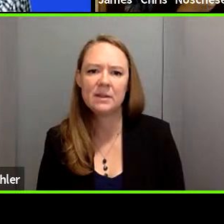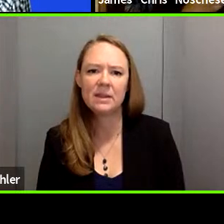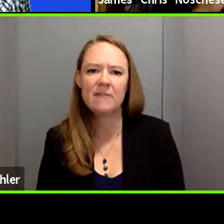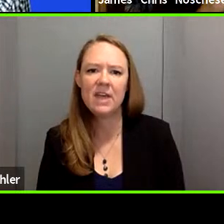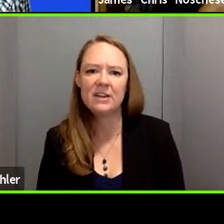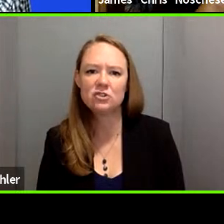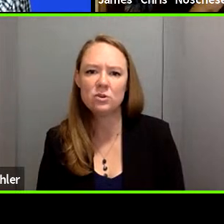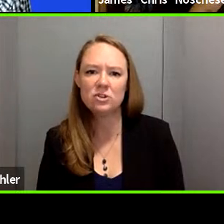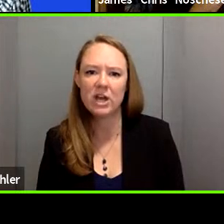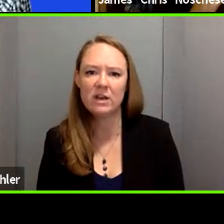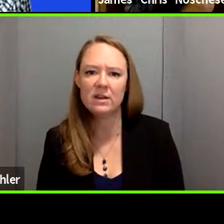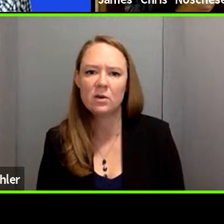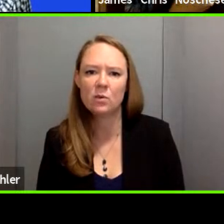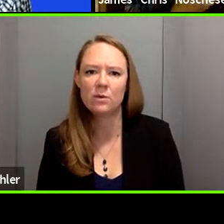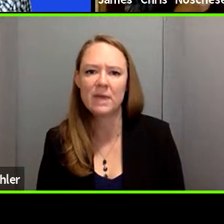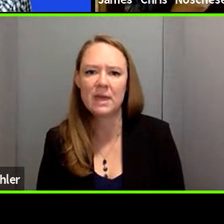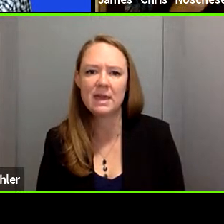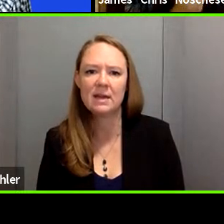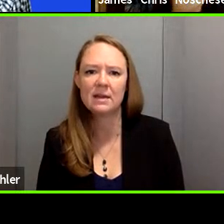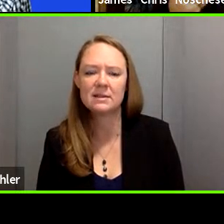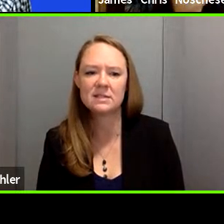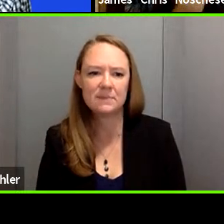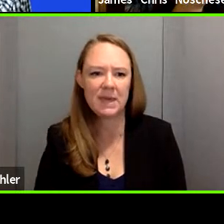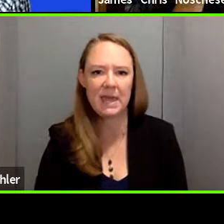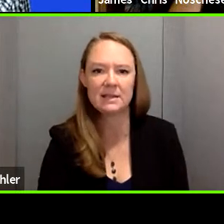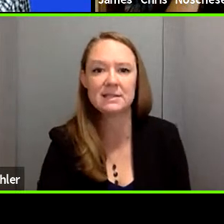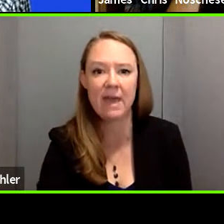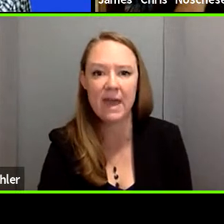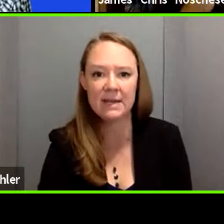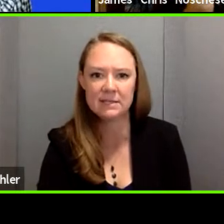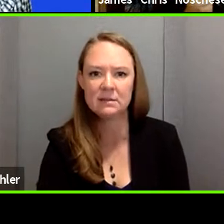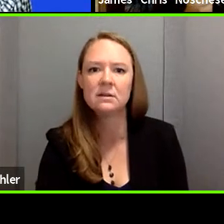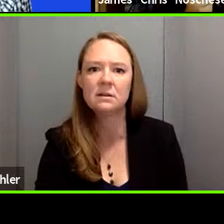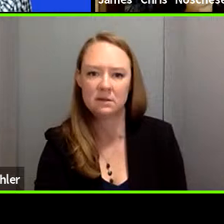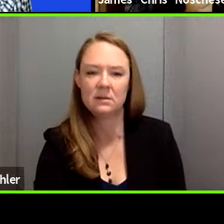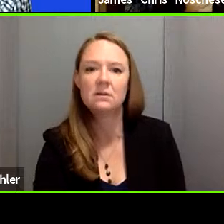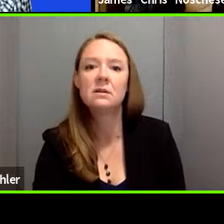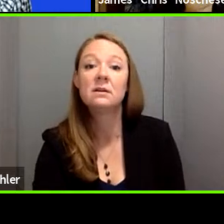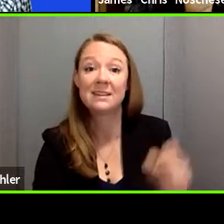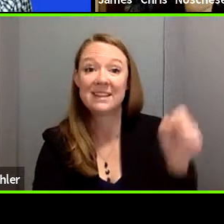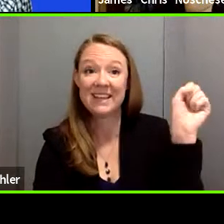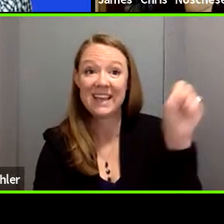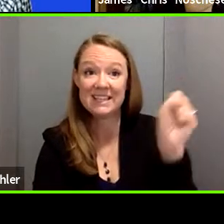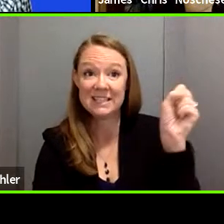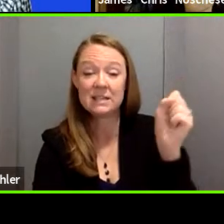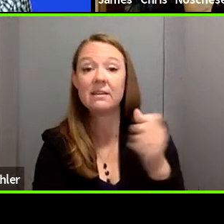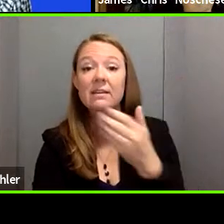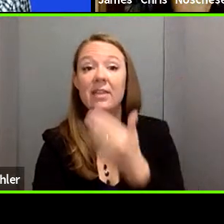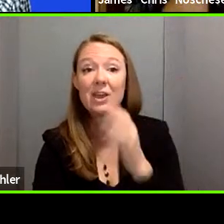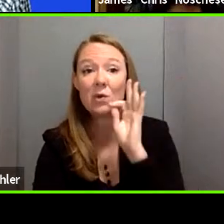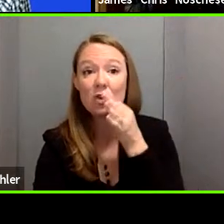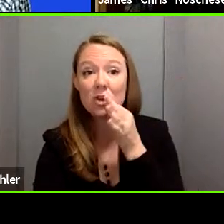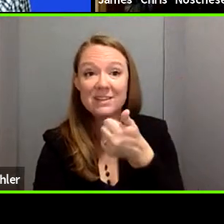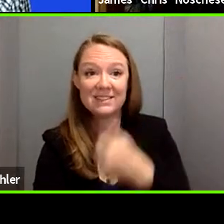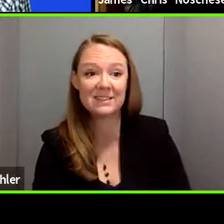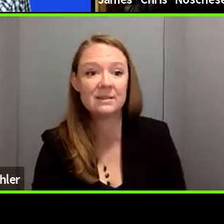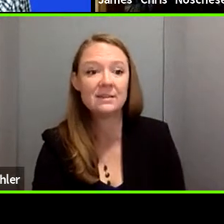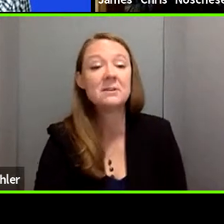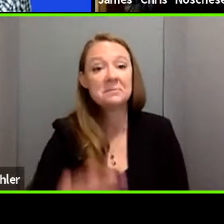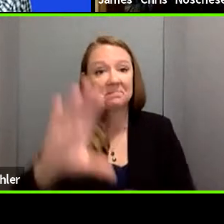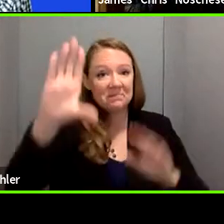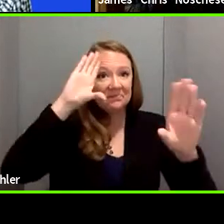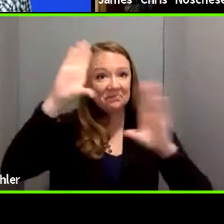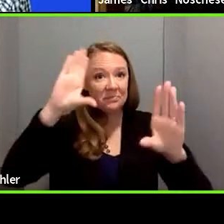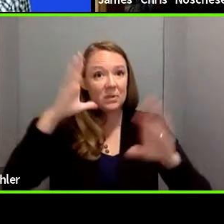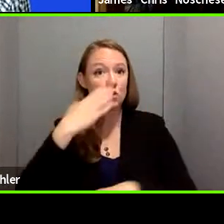And I believe that Georgia will be speaking to that. Thank you, Chris. Good afternoon,